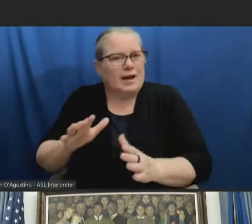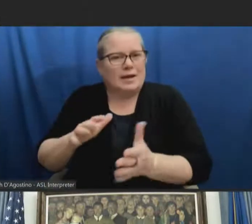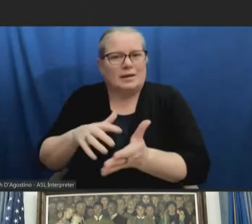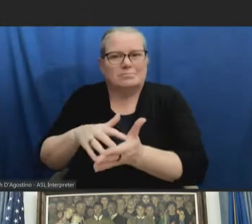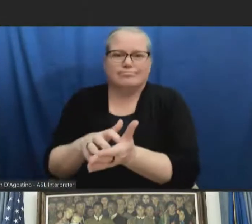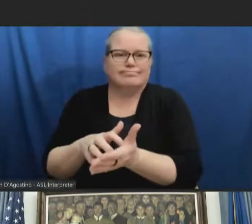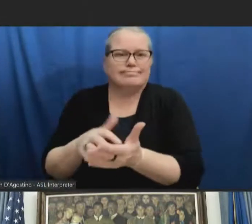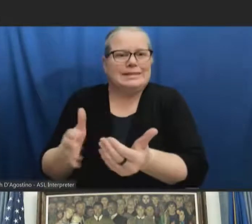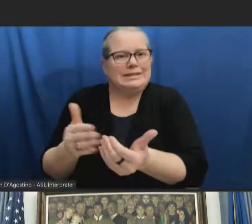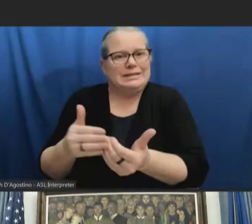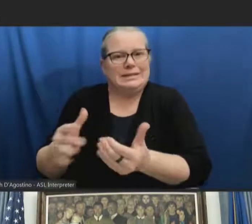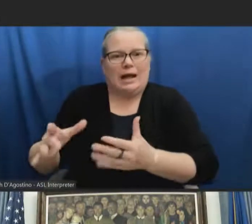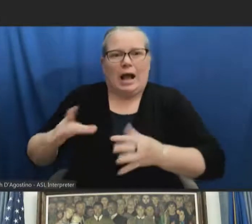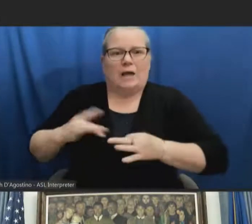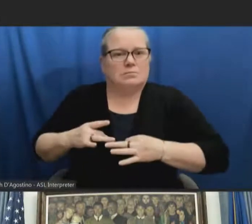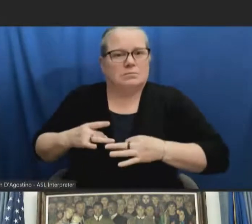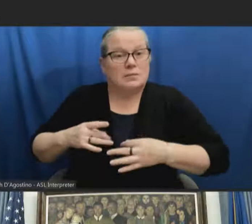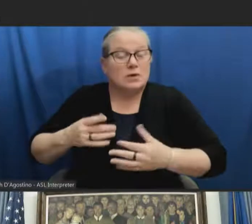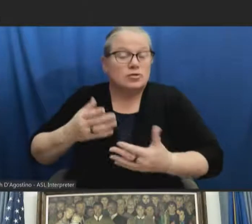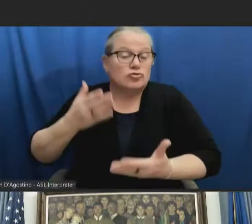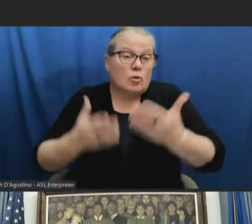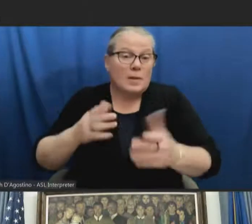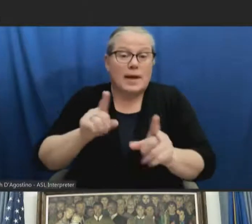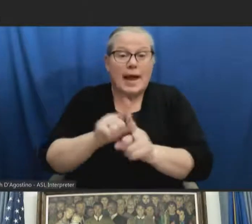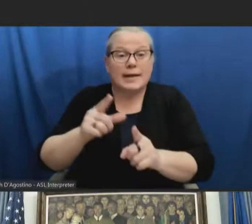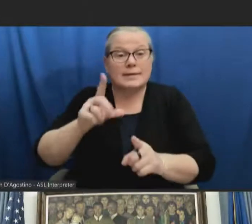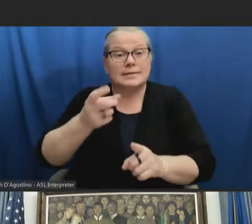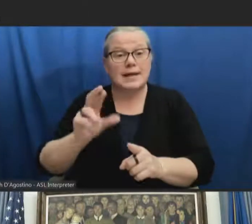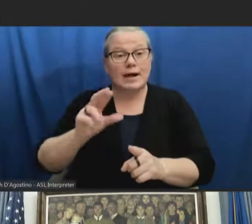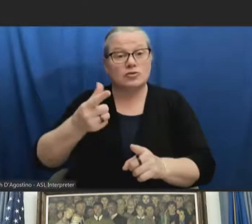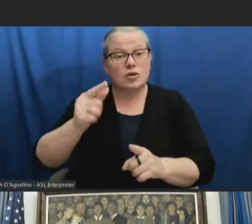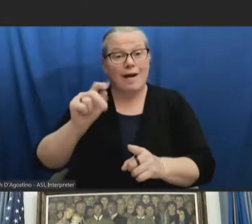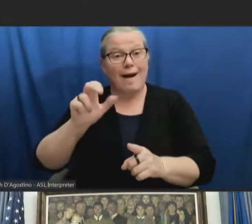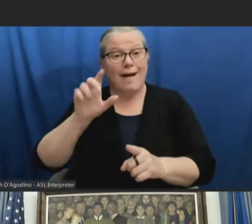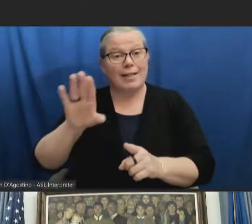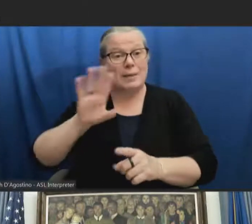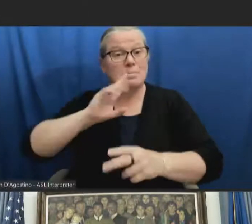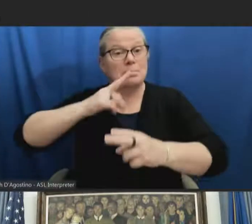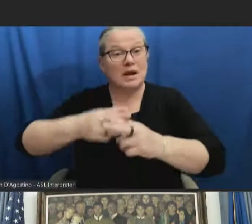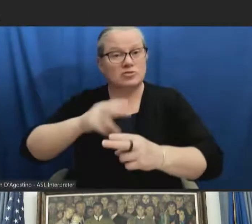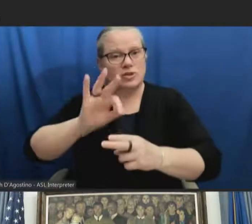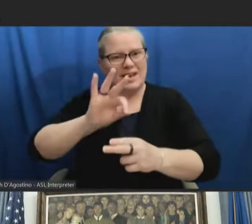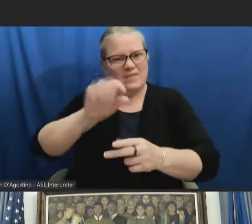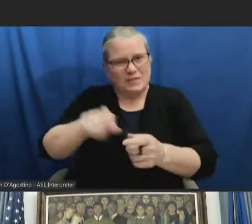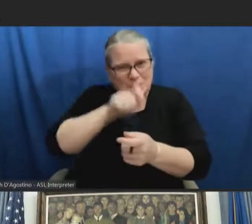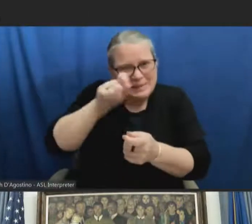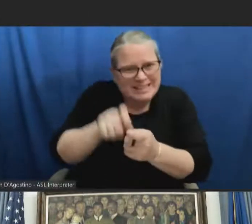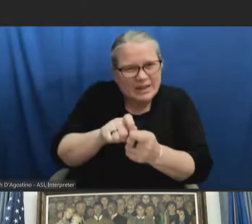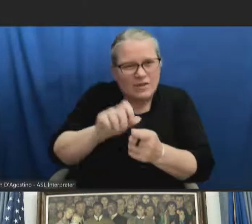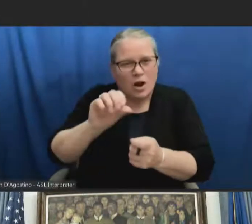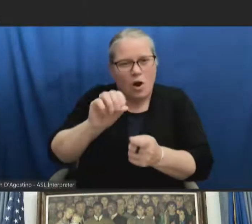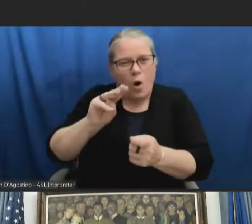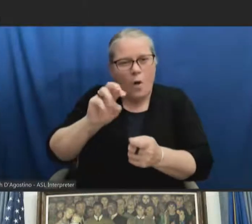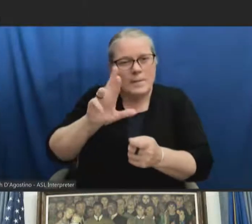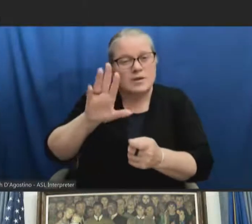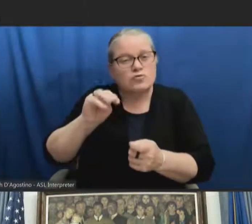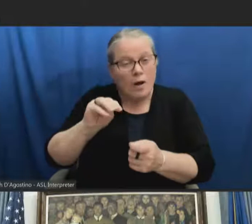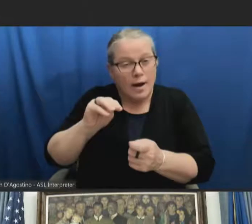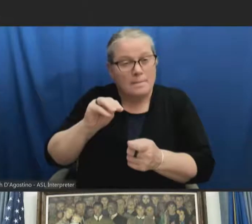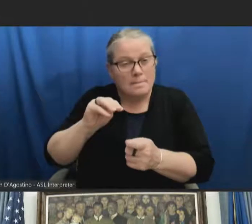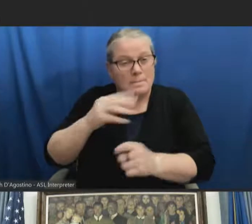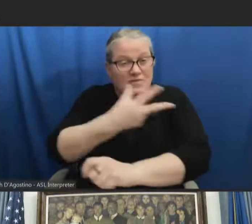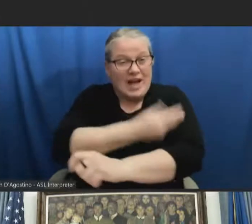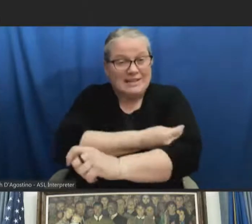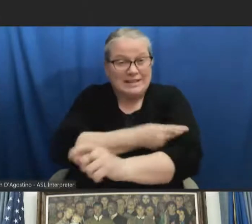Omicron specific vaccine, maybe it'll be able to prevent some of that as well going forward. But right now, what we're seeing is